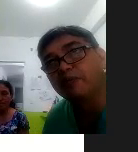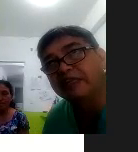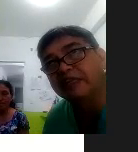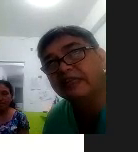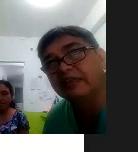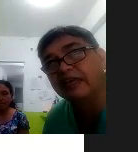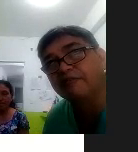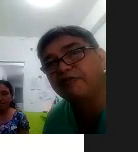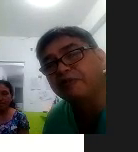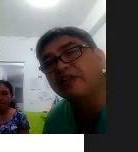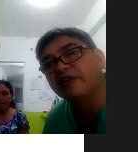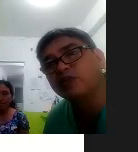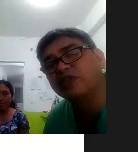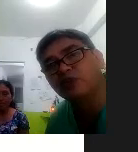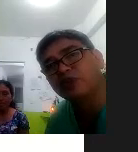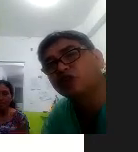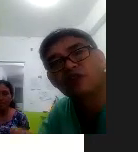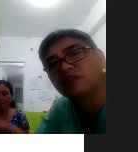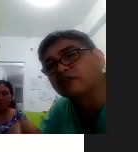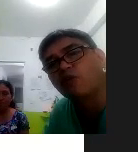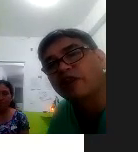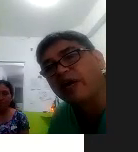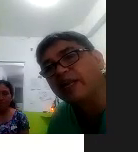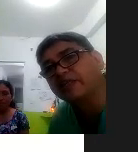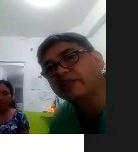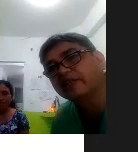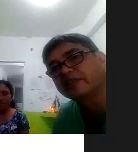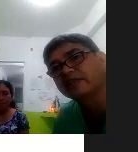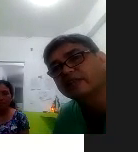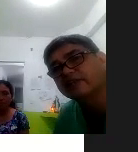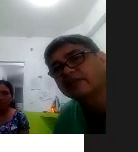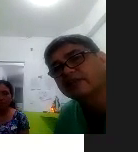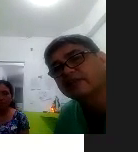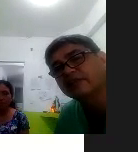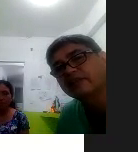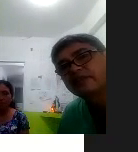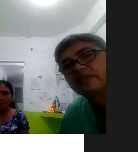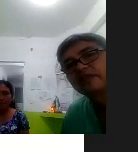have been familiar with the traditions in Guatemala.